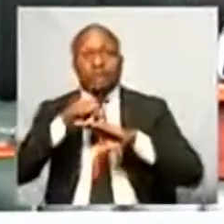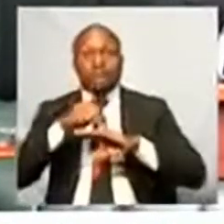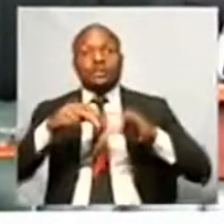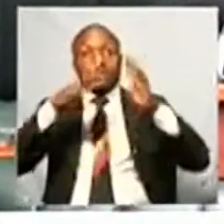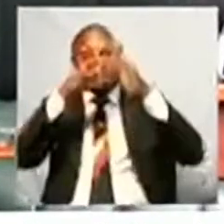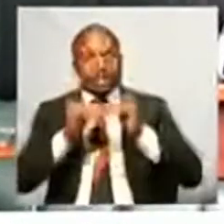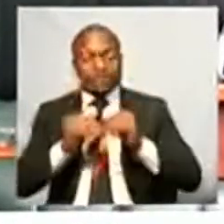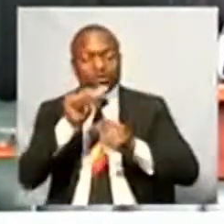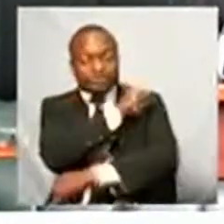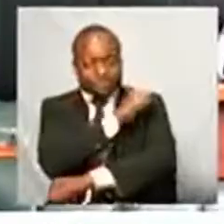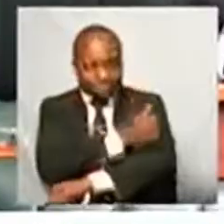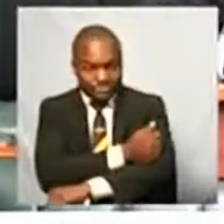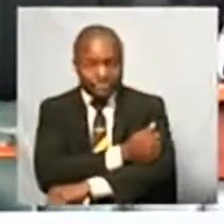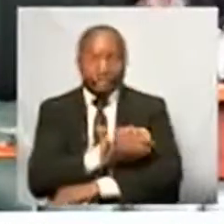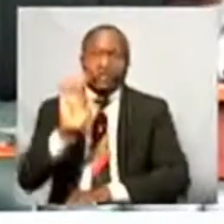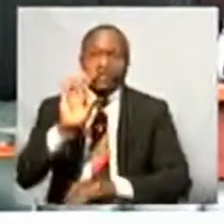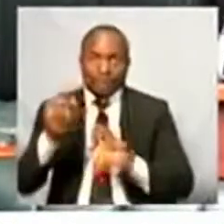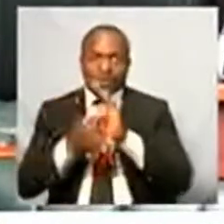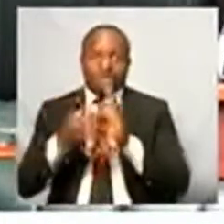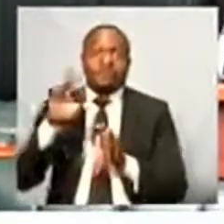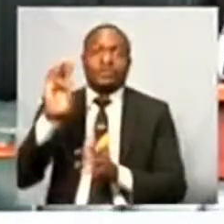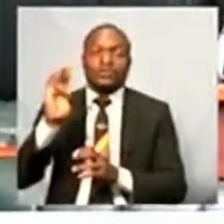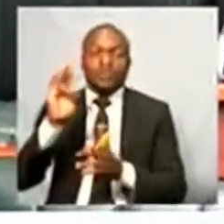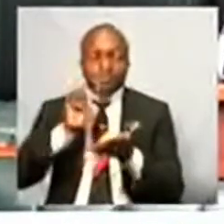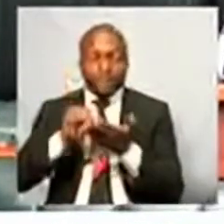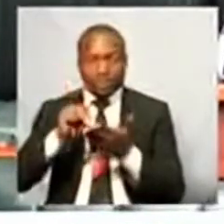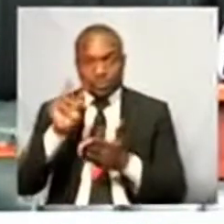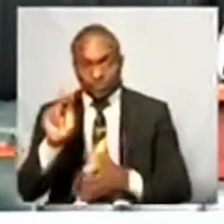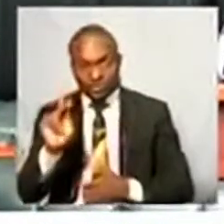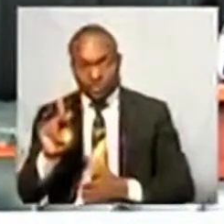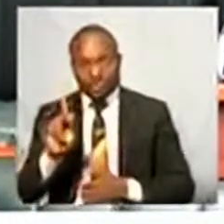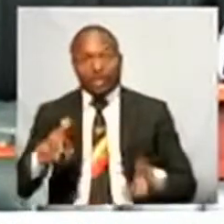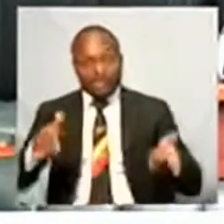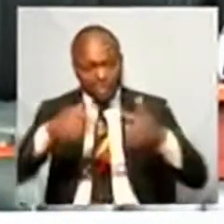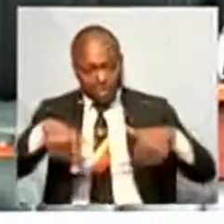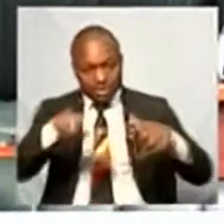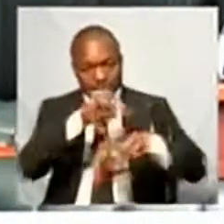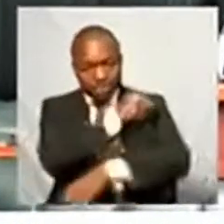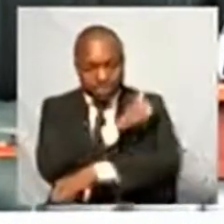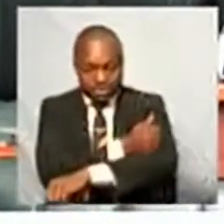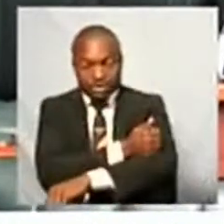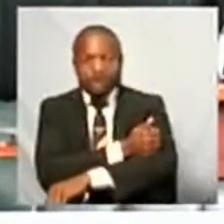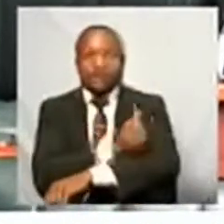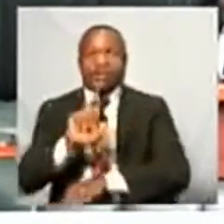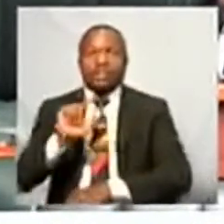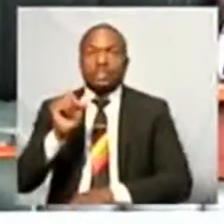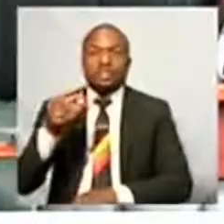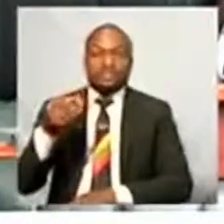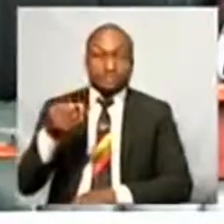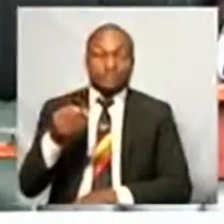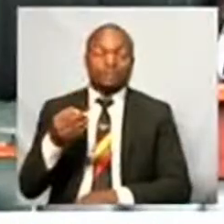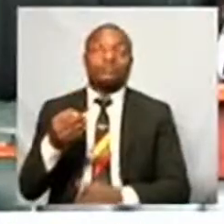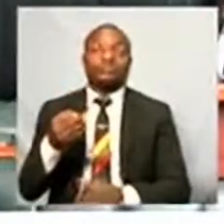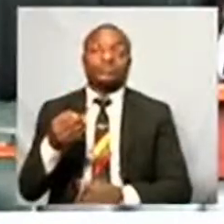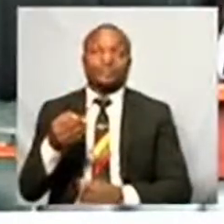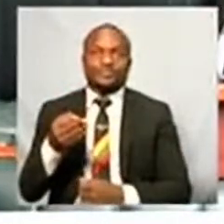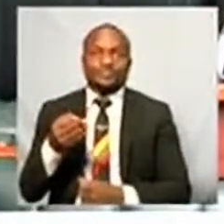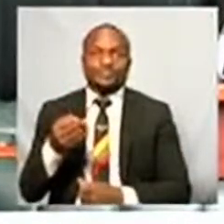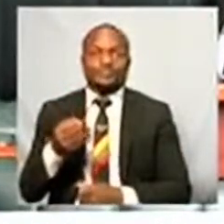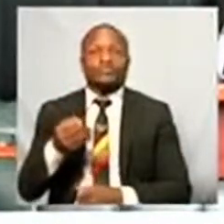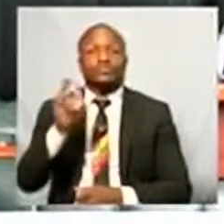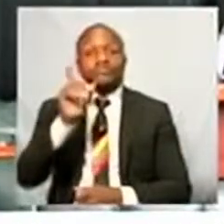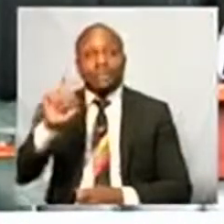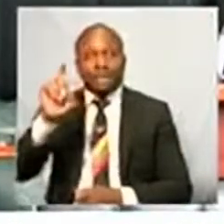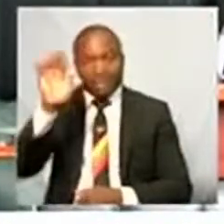Authority, 9.7 million kwacha. The Local Authority Superannuation Fund, LASIF,